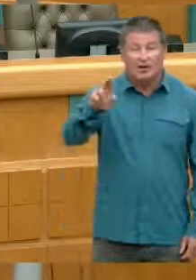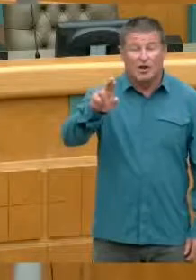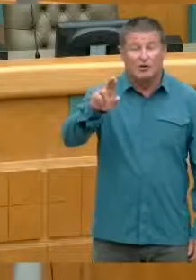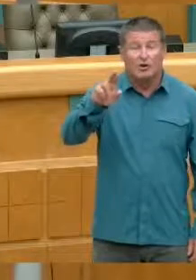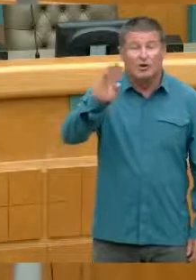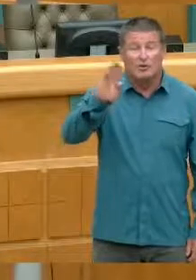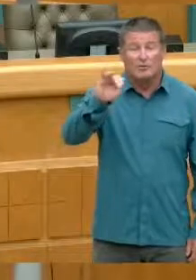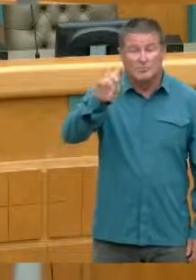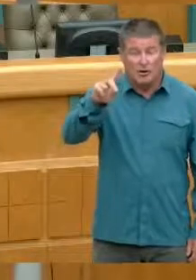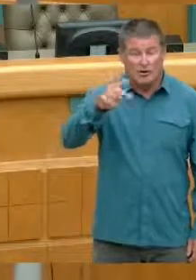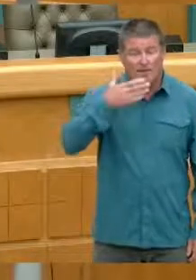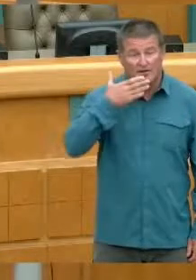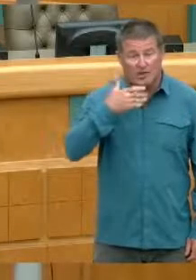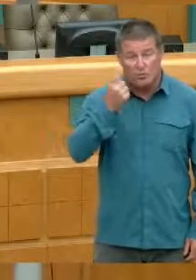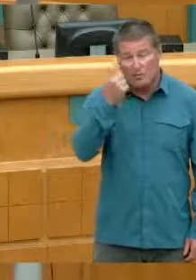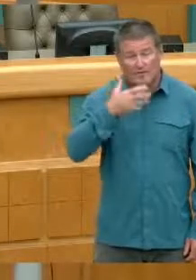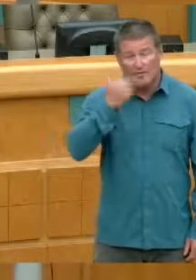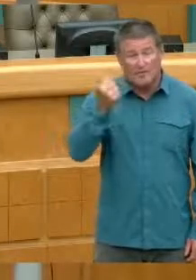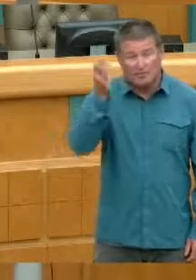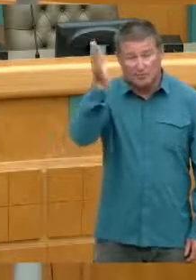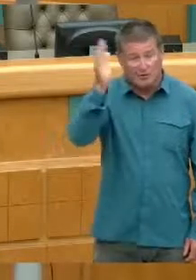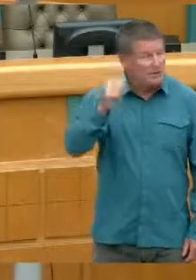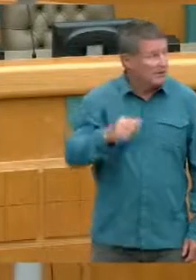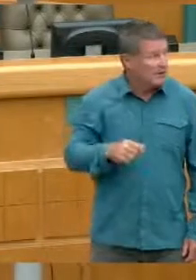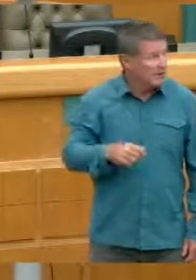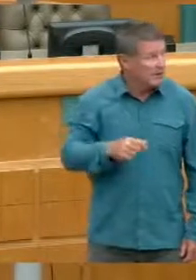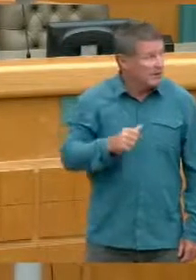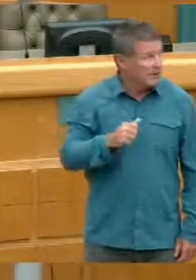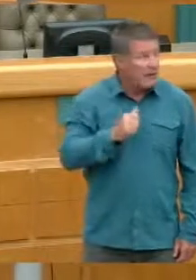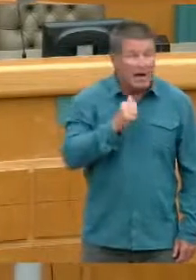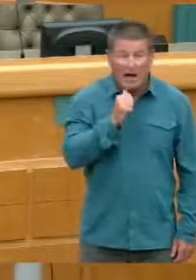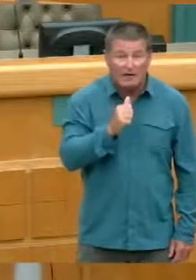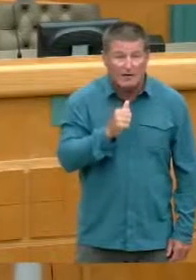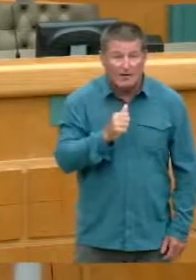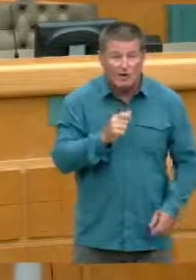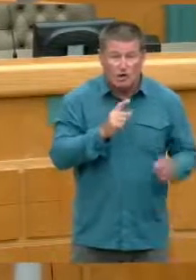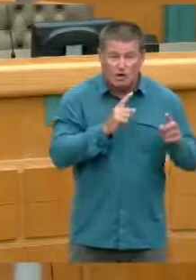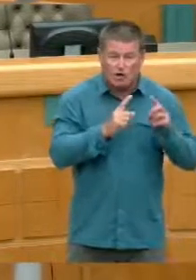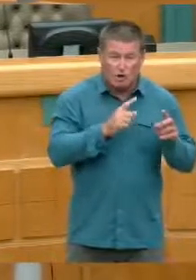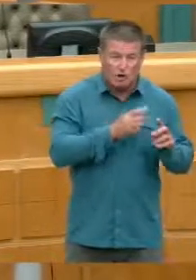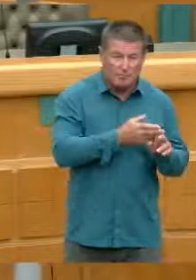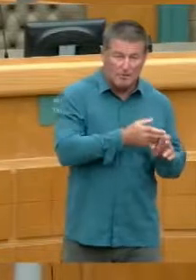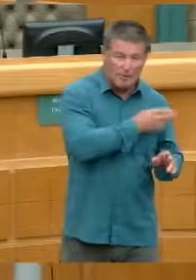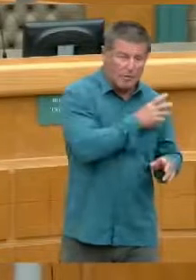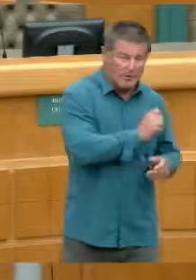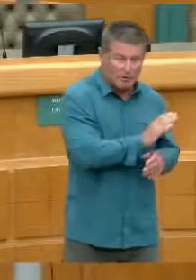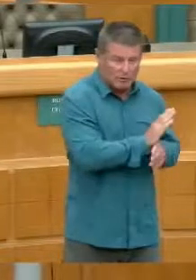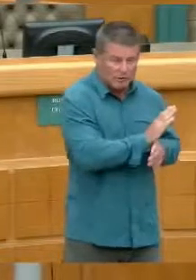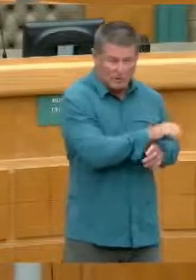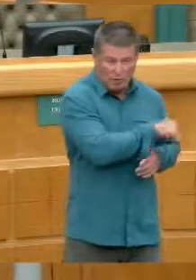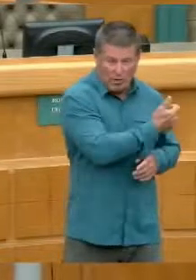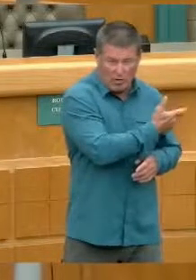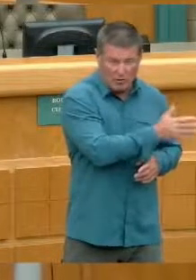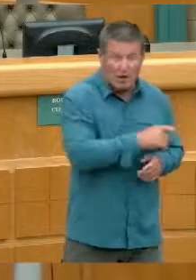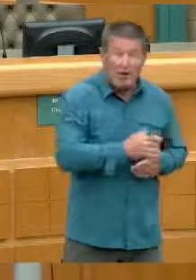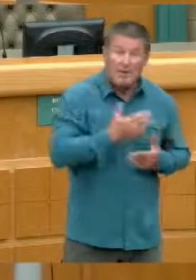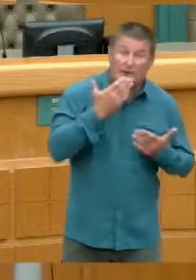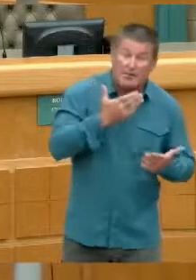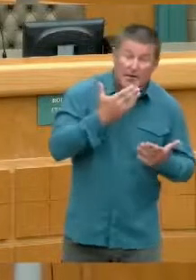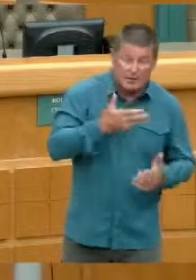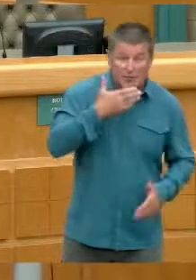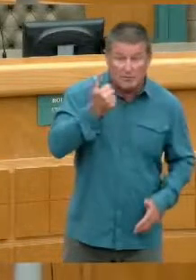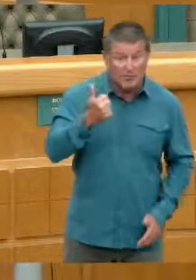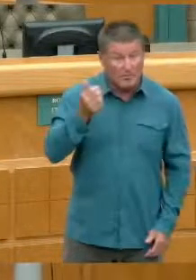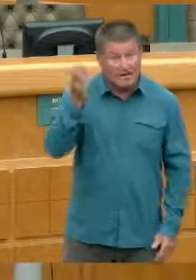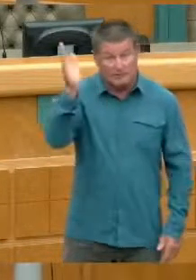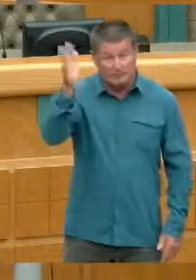great. That's one of the best presentations I've seen so far. I didn't get a chance to pre-brief it with you today because of other engagements, but thank you. I think that was one of the